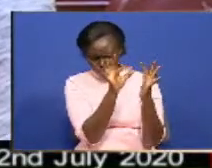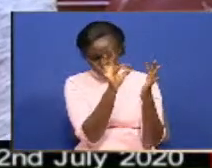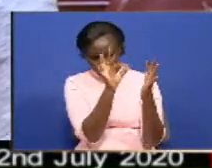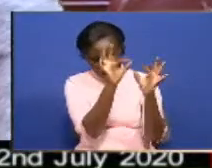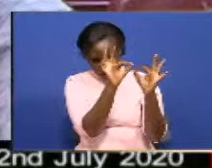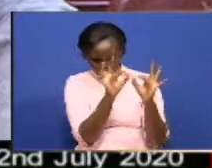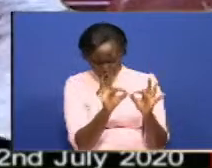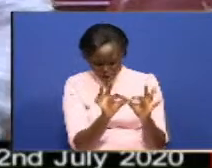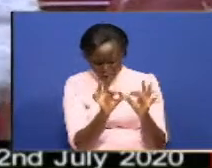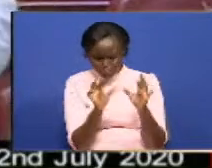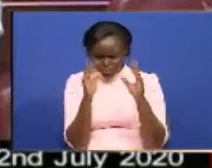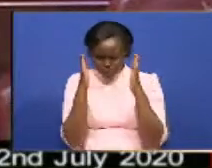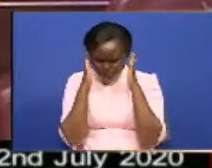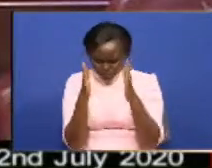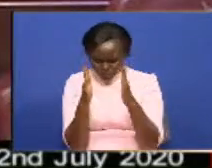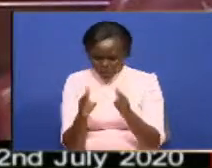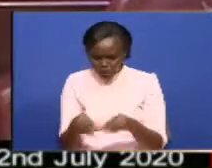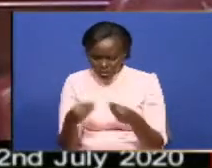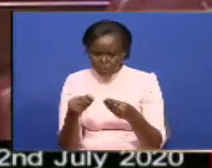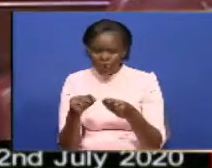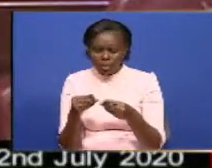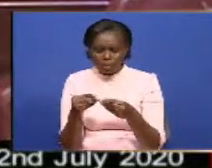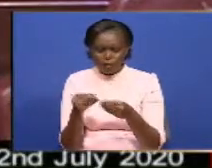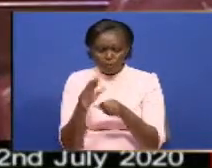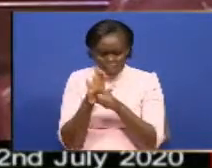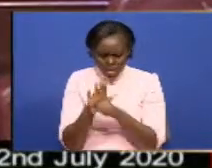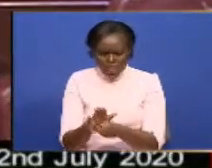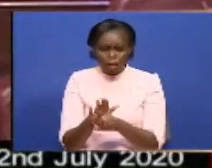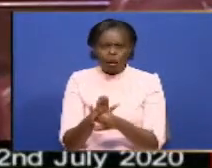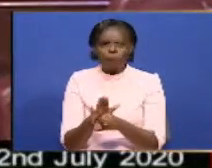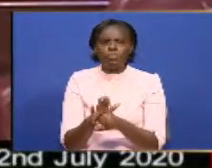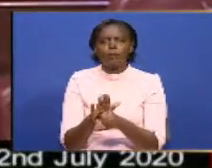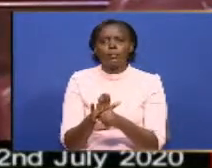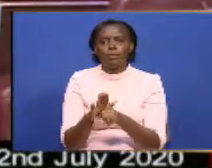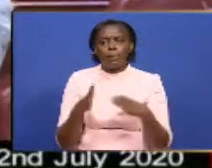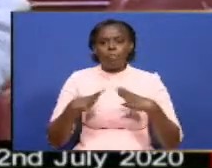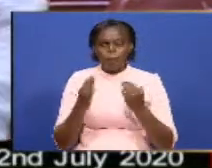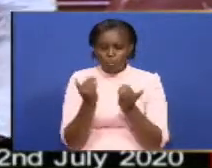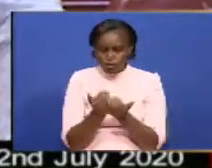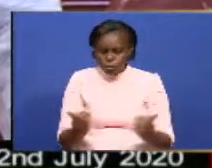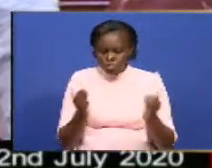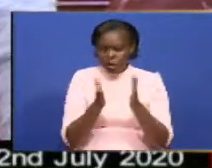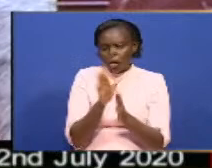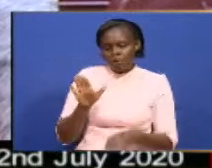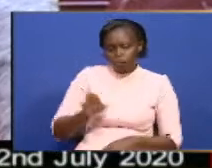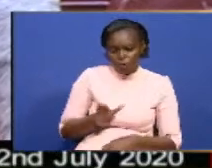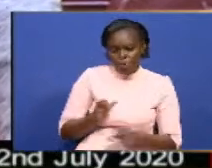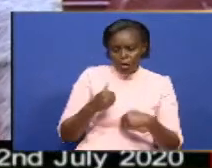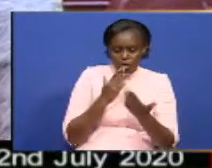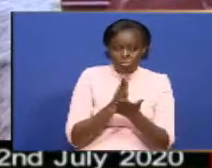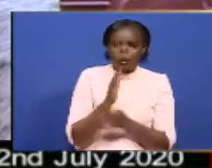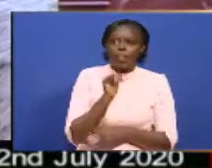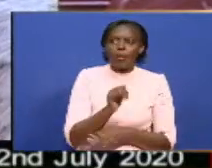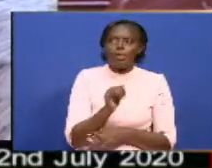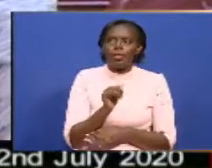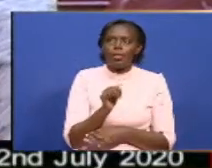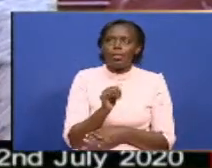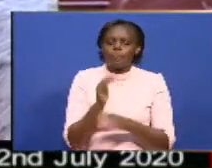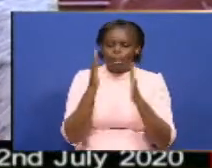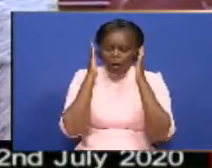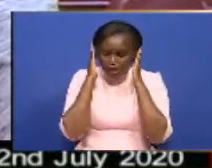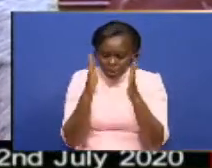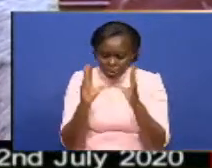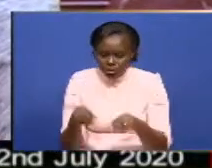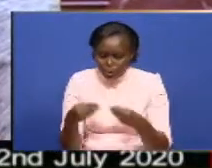to vulnerable parts or members, the children and the women, and also seeks to ensure that attention will be